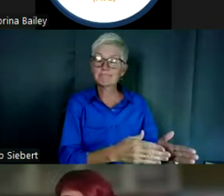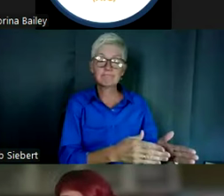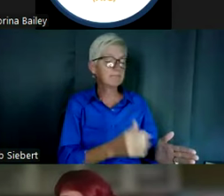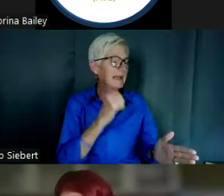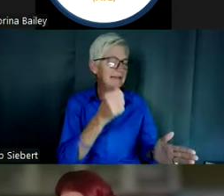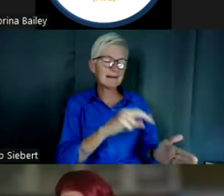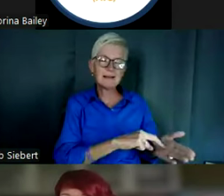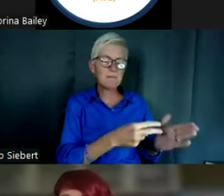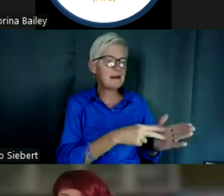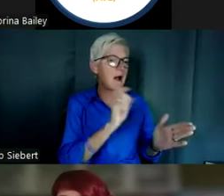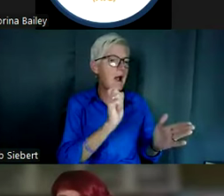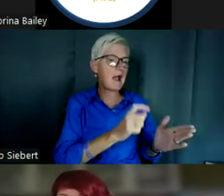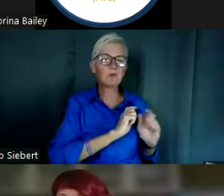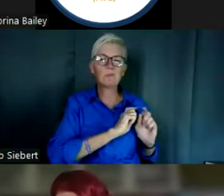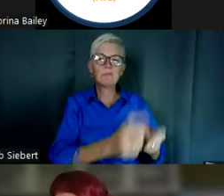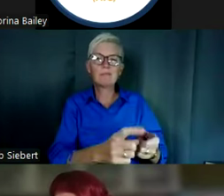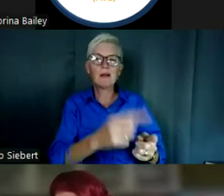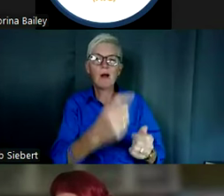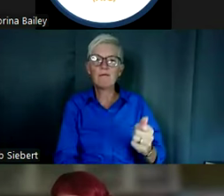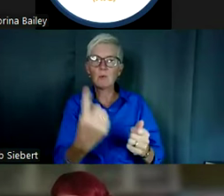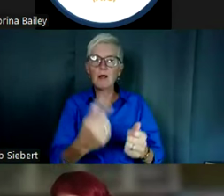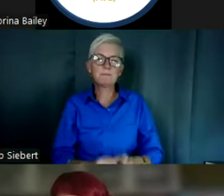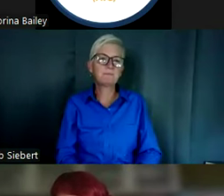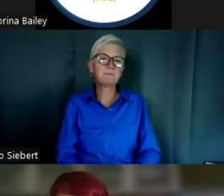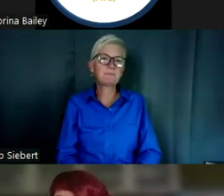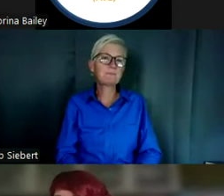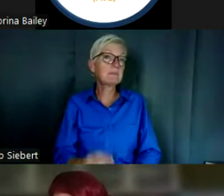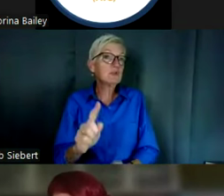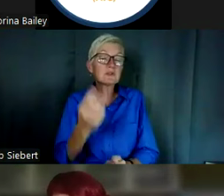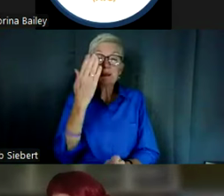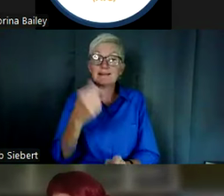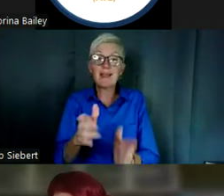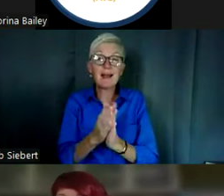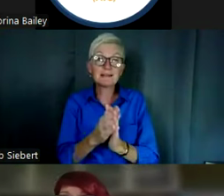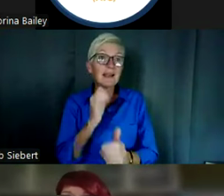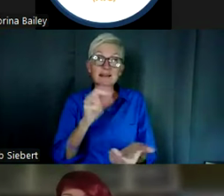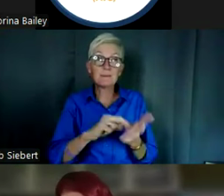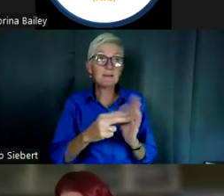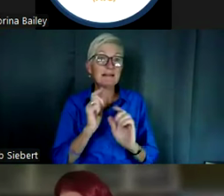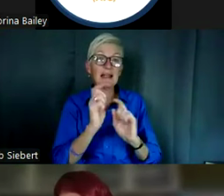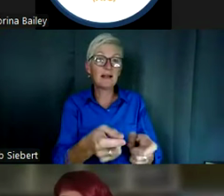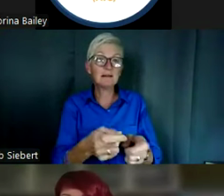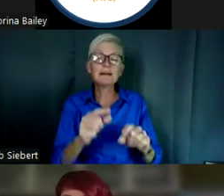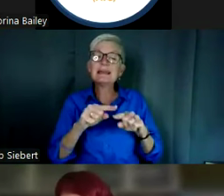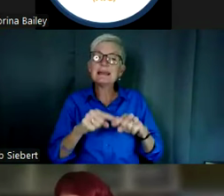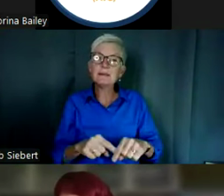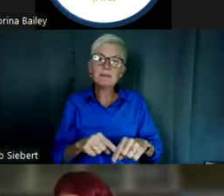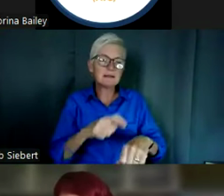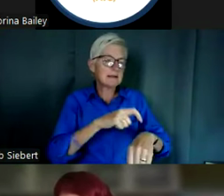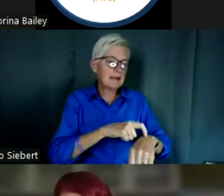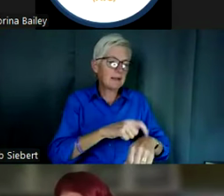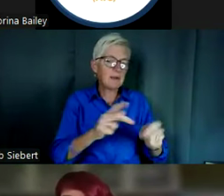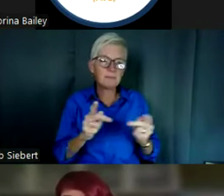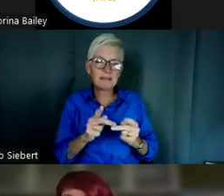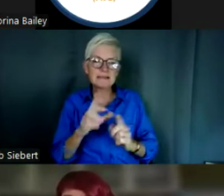not automatically mean that the next person who asks for that same accommodation is going to receive it. It's all about time, place, and